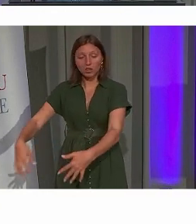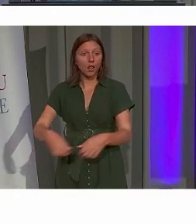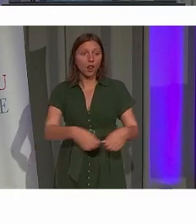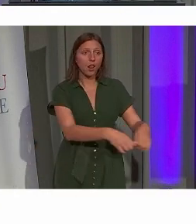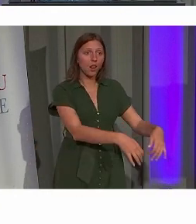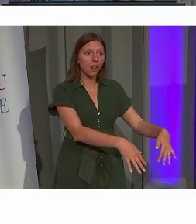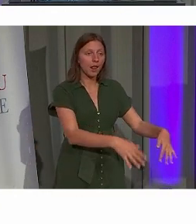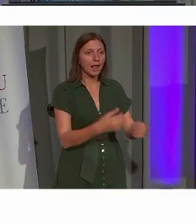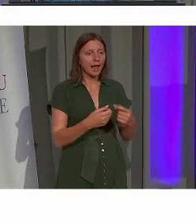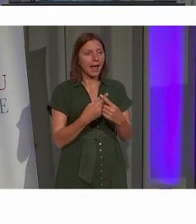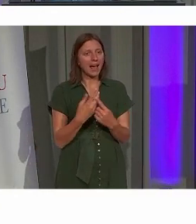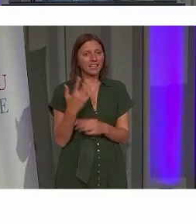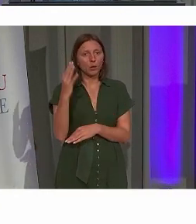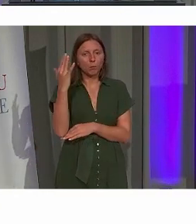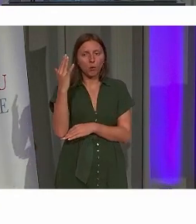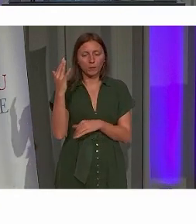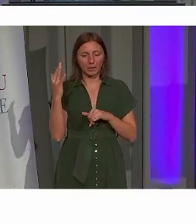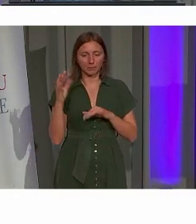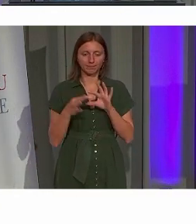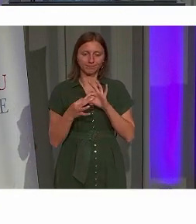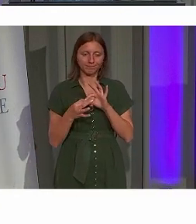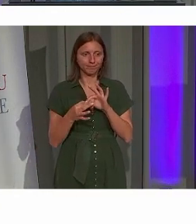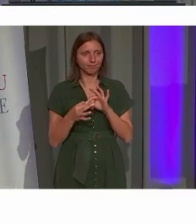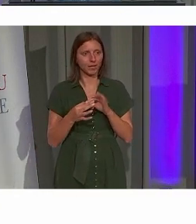because some of the trees,